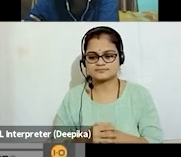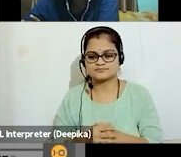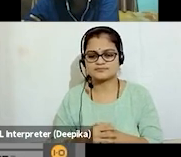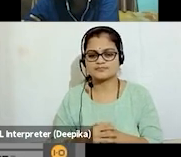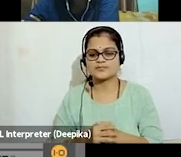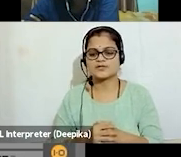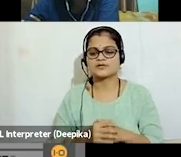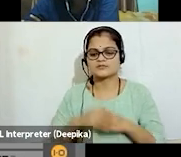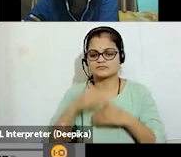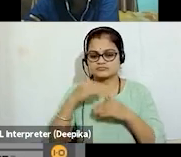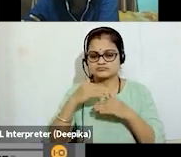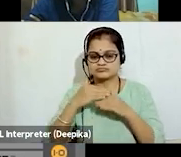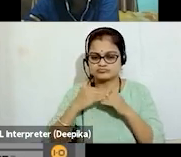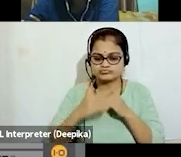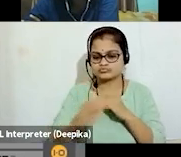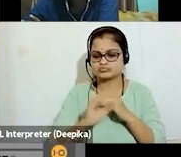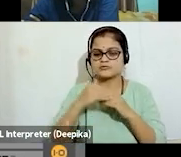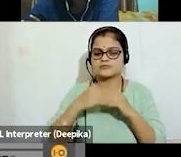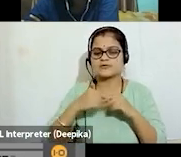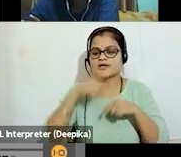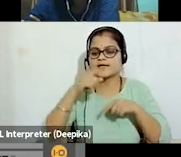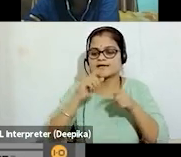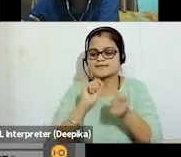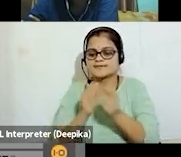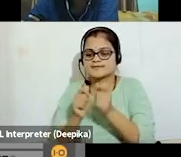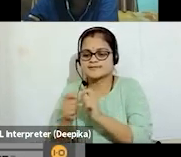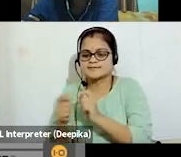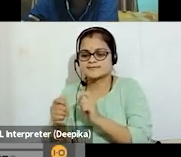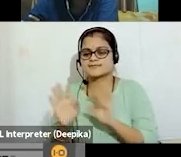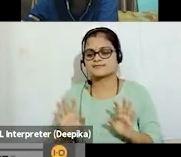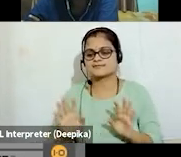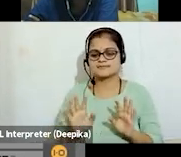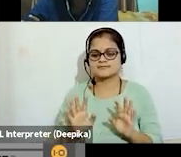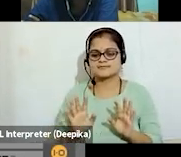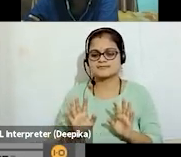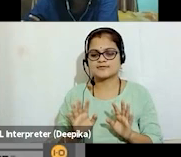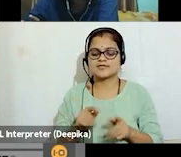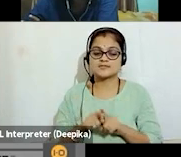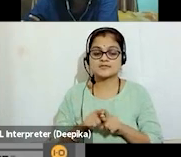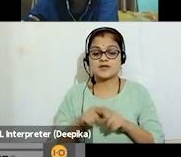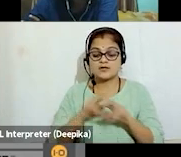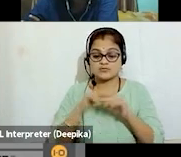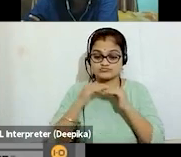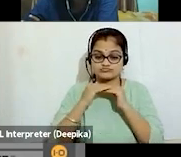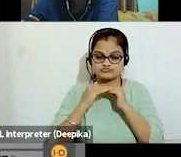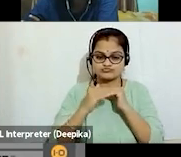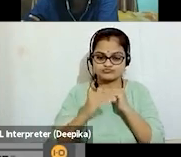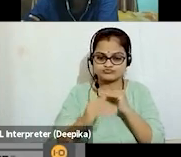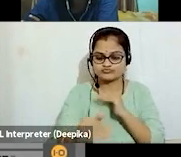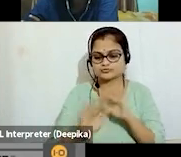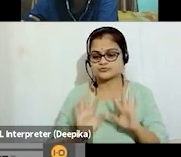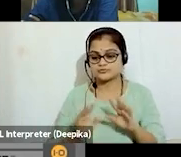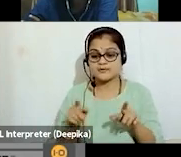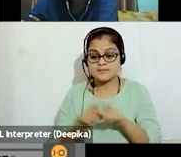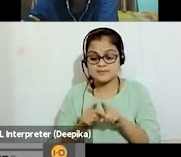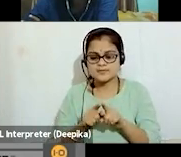dynamic instead of otherwise the whole thing is already quite like ambient and flat in that sense. So just to create a little